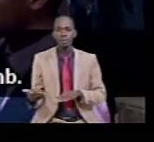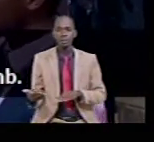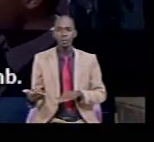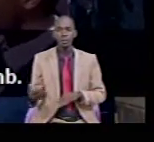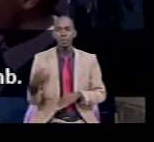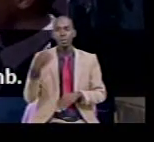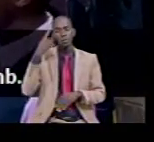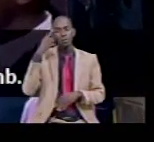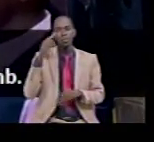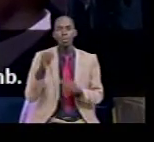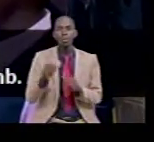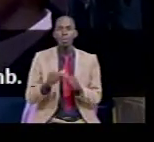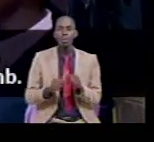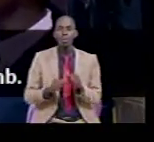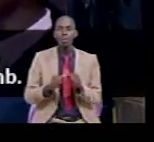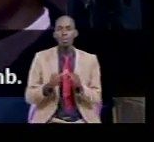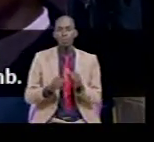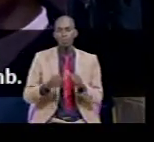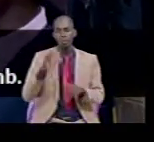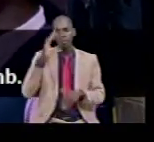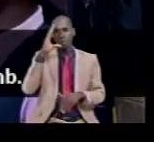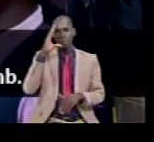death for every